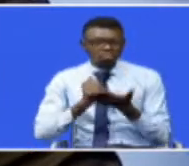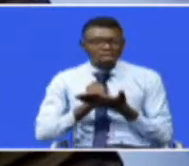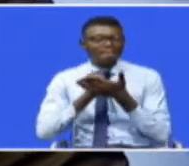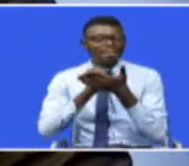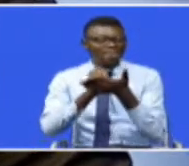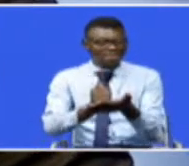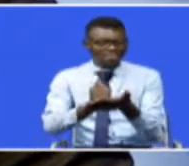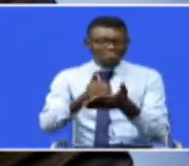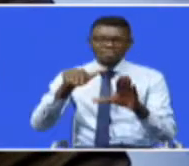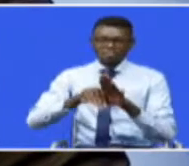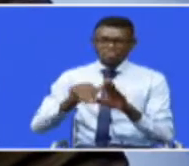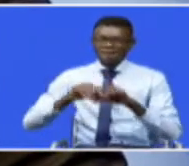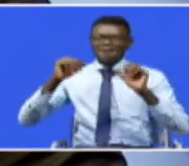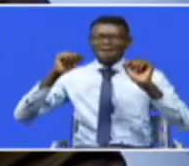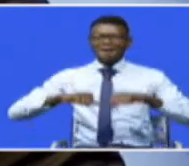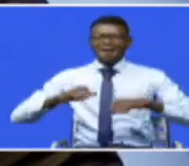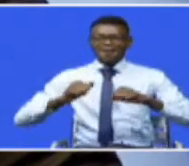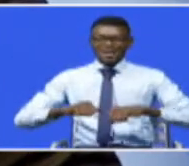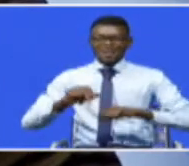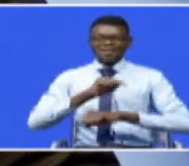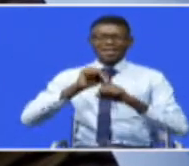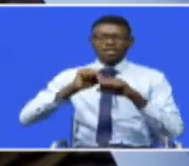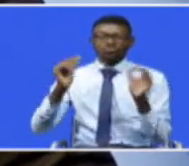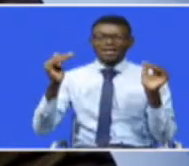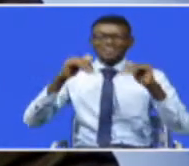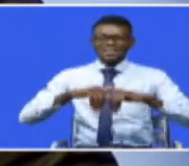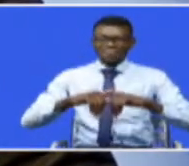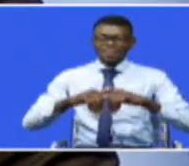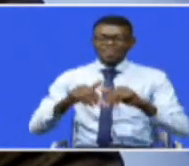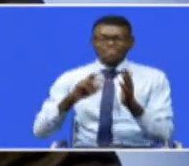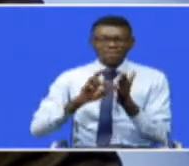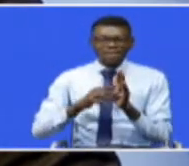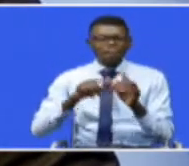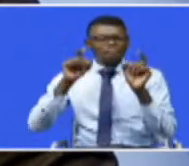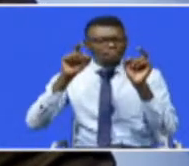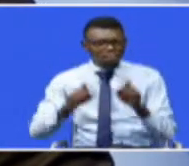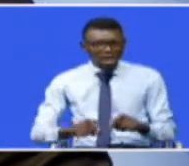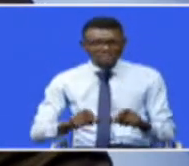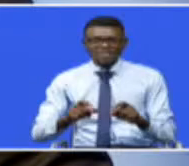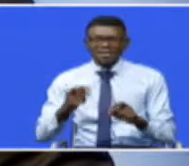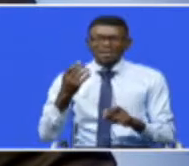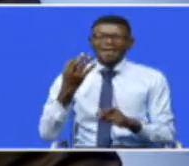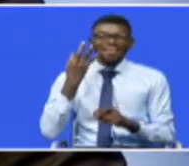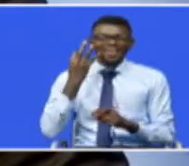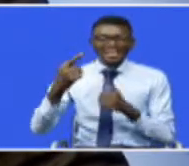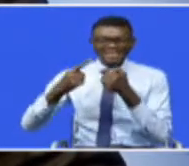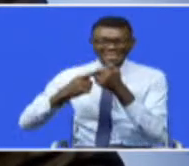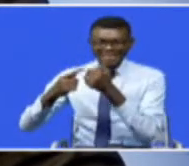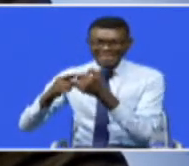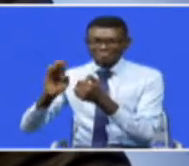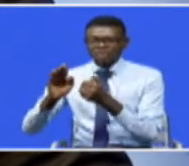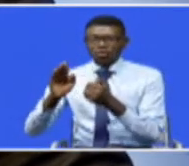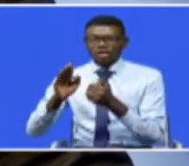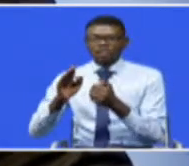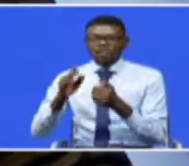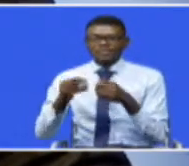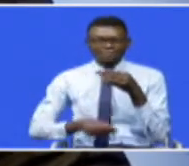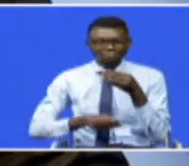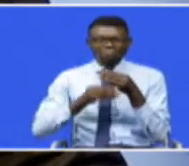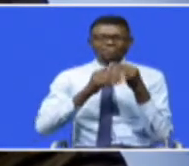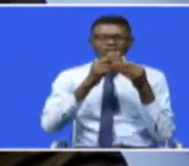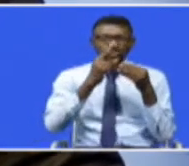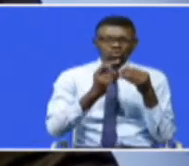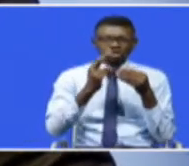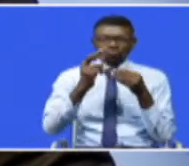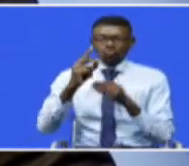elusive consensus. National Assembly will now be required to factor in the 366 billion shillings in the